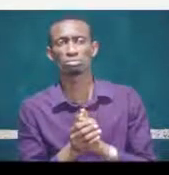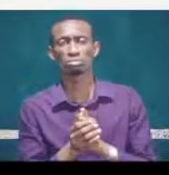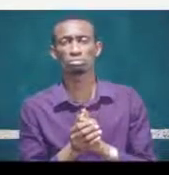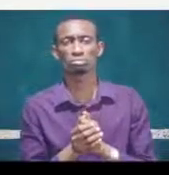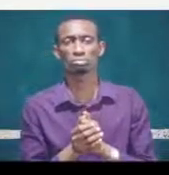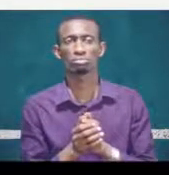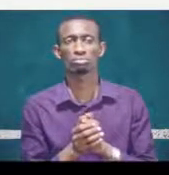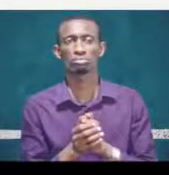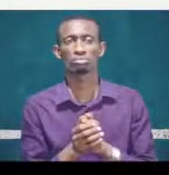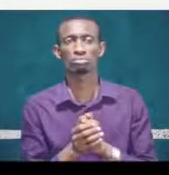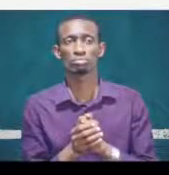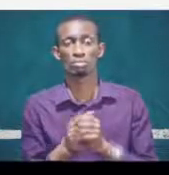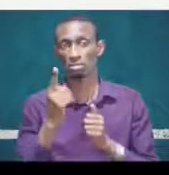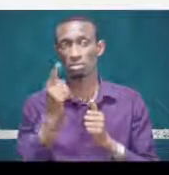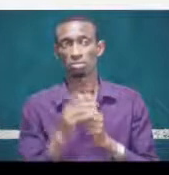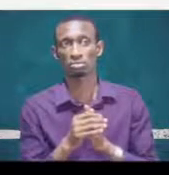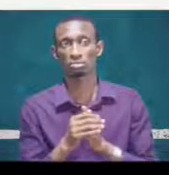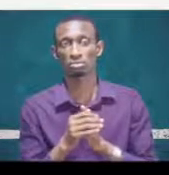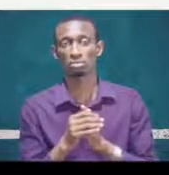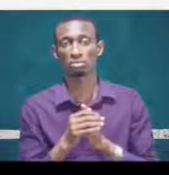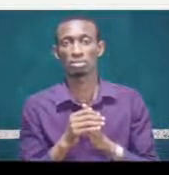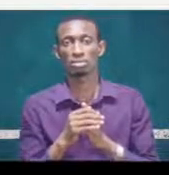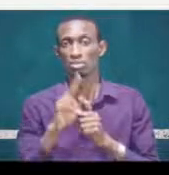them? One, universal.